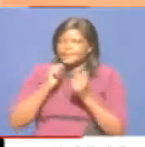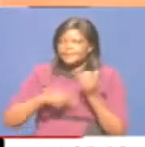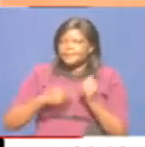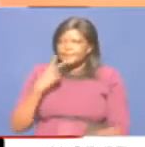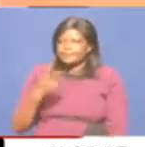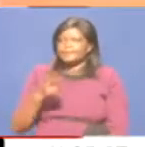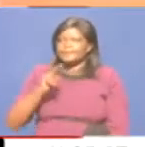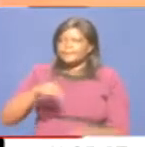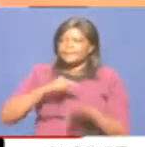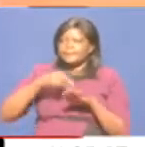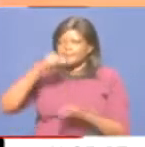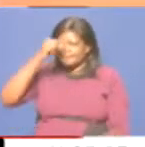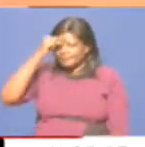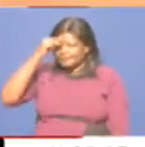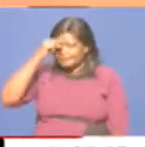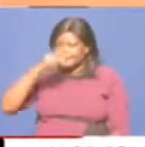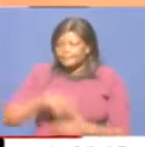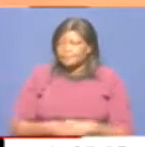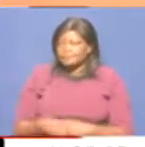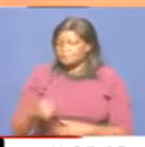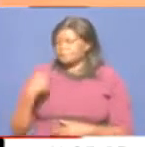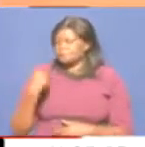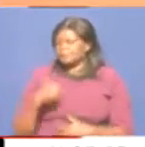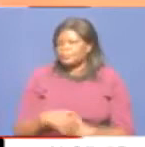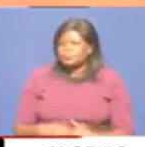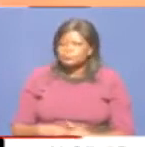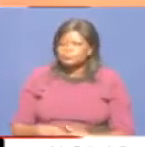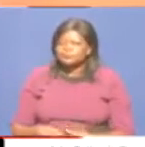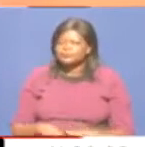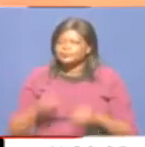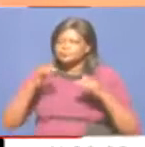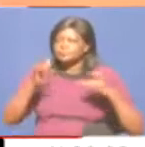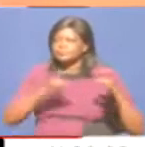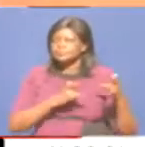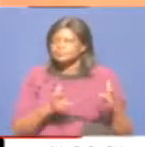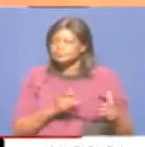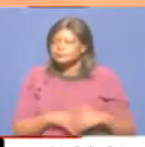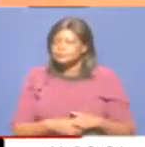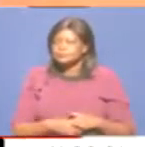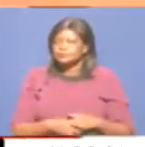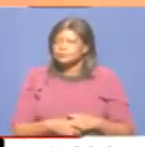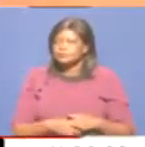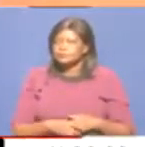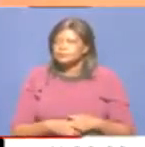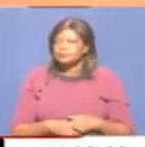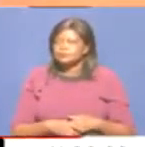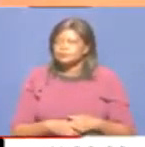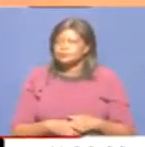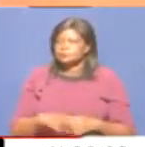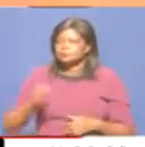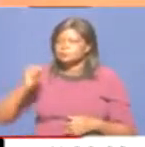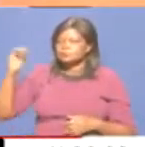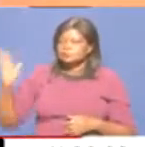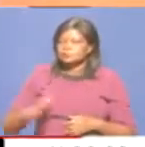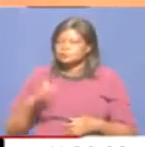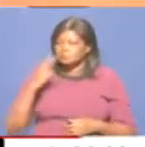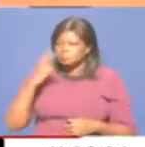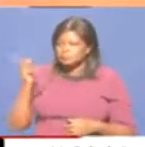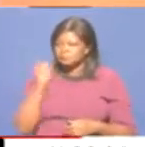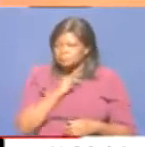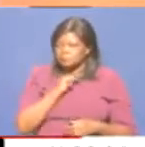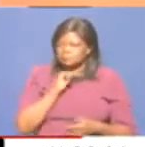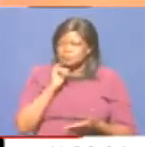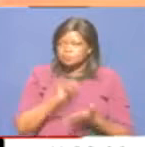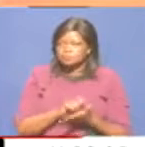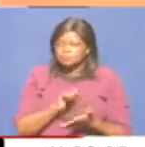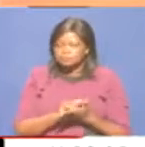national government in the recent past. If you look at the informal settlements, we have seen the